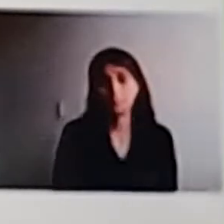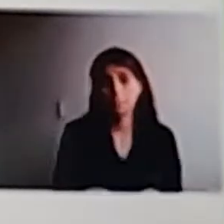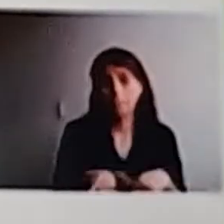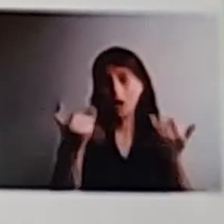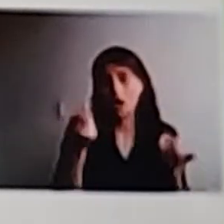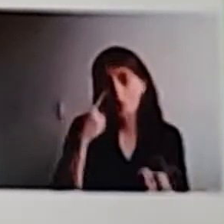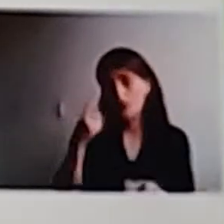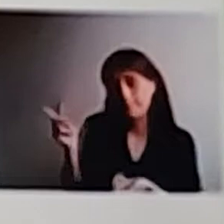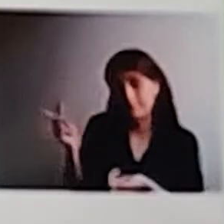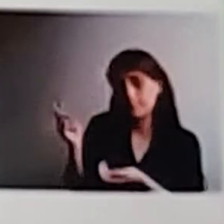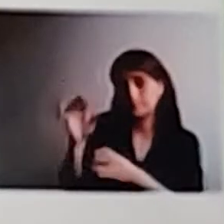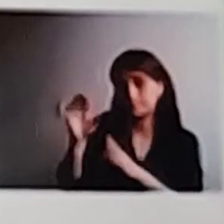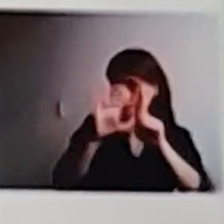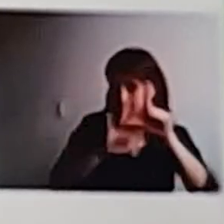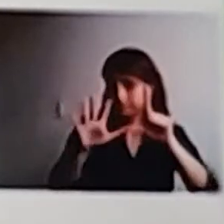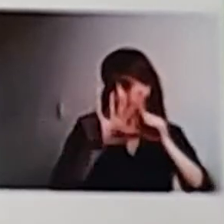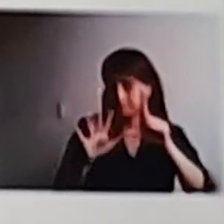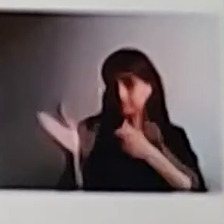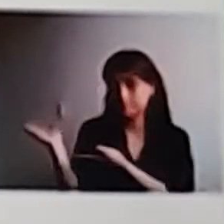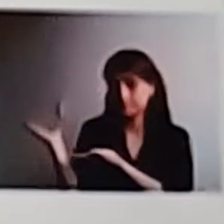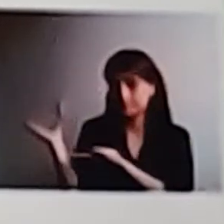When we start the video, as you see,